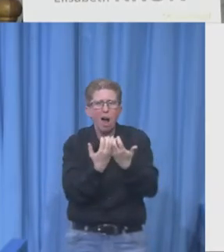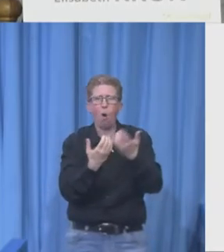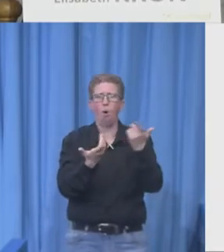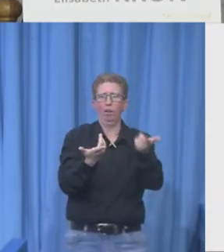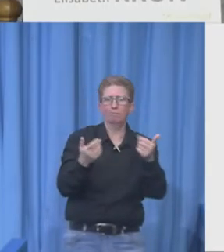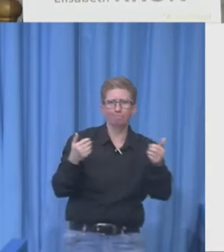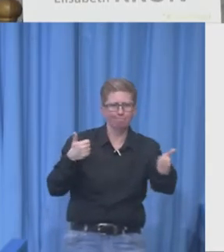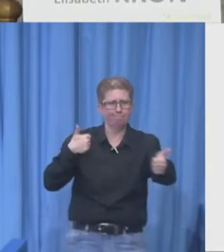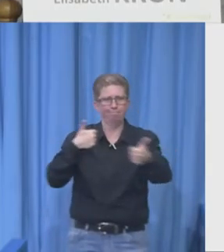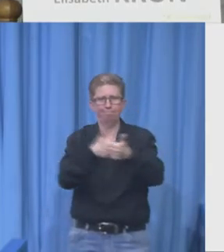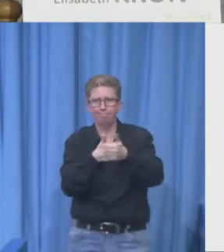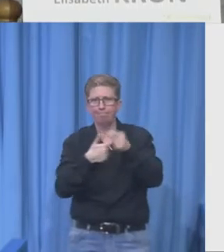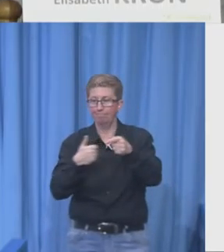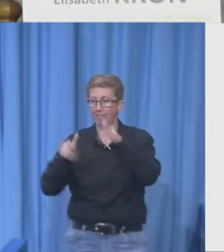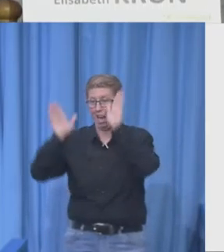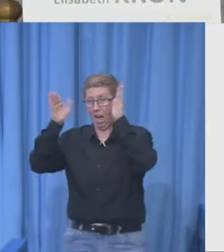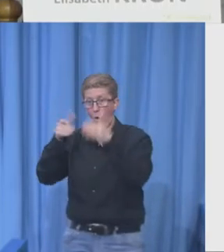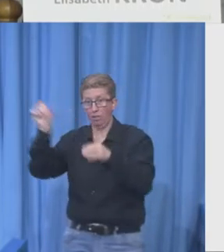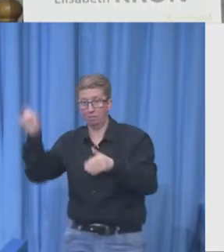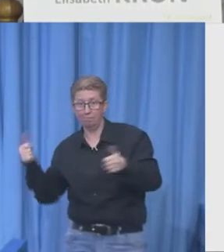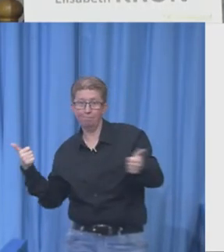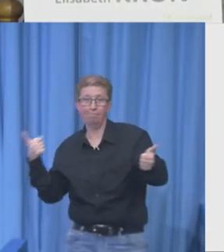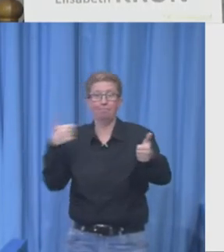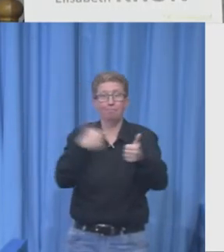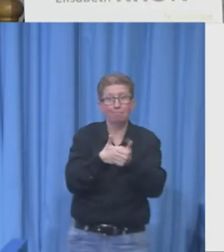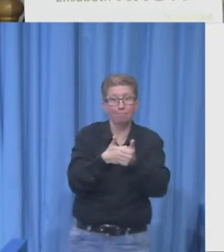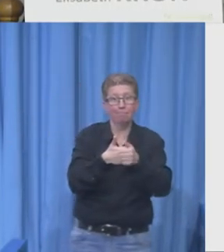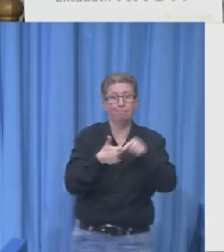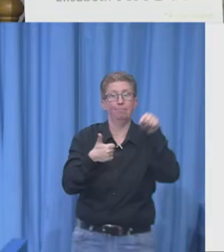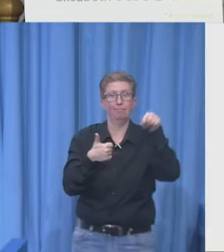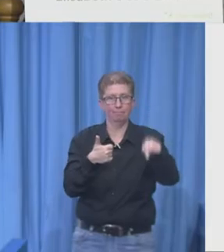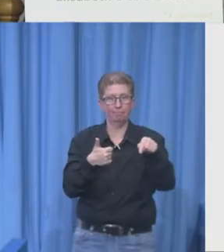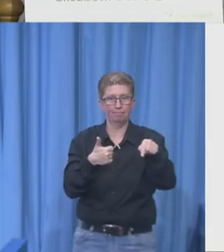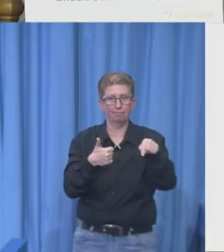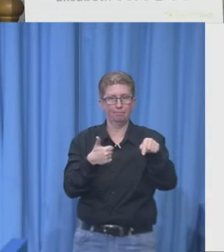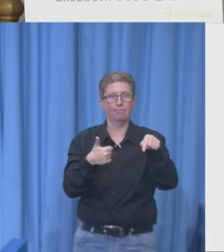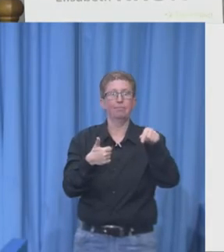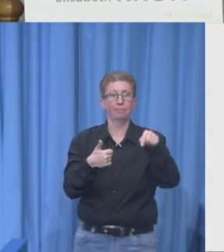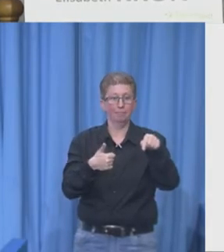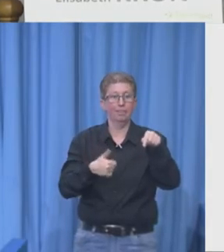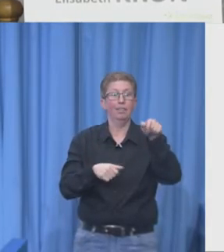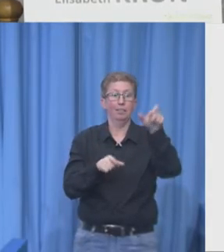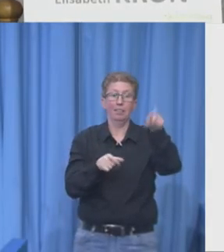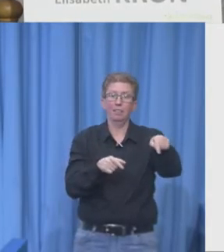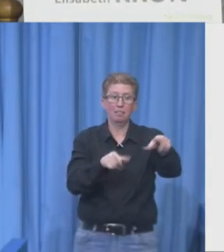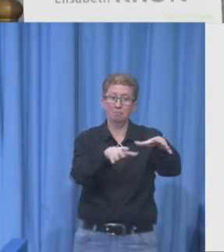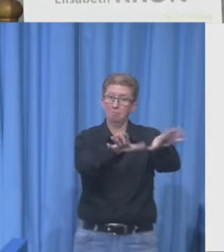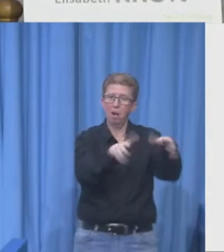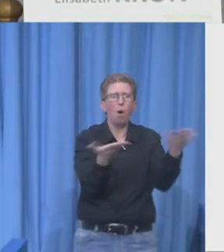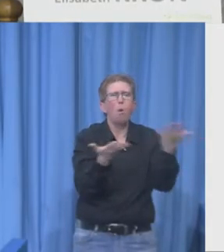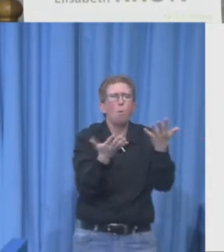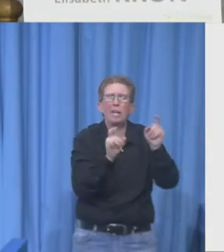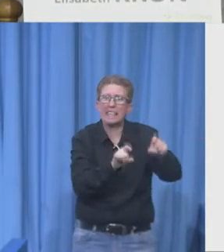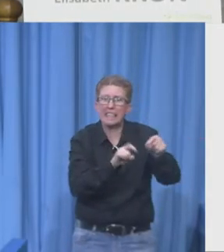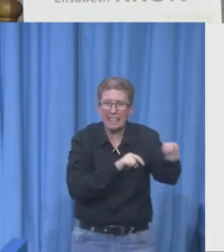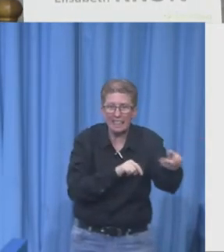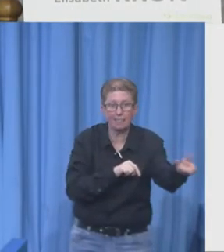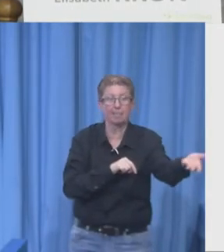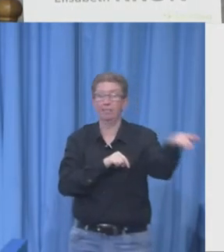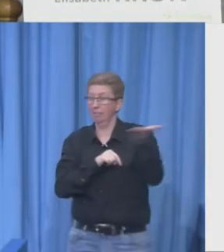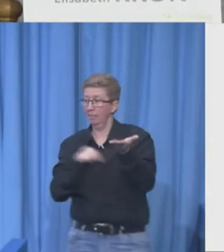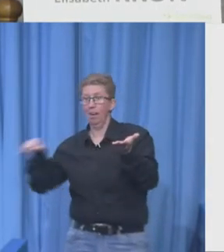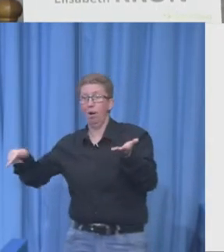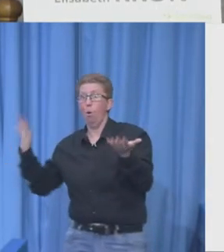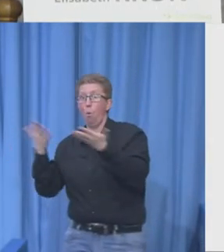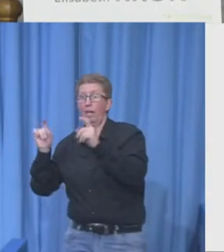is speaking about their needs and their challenges. So it's like equal rights, and yeah, everybody